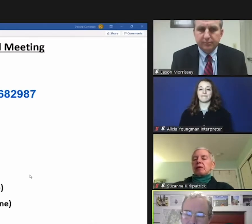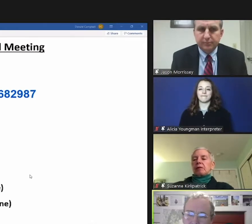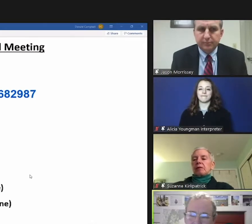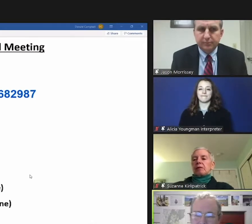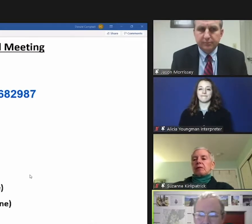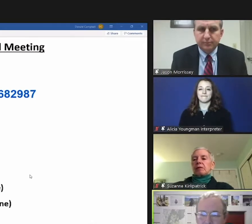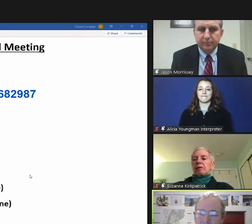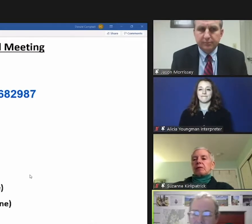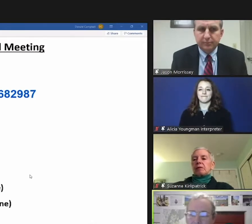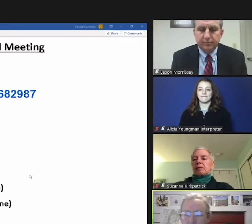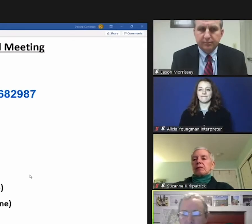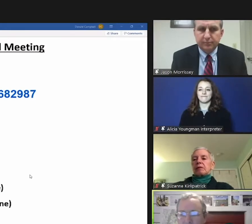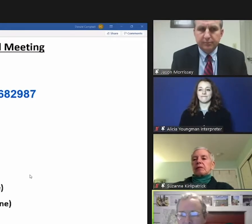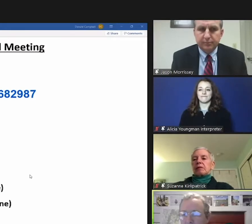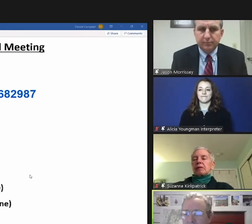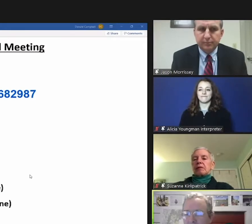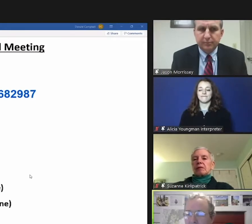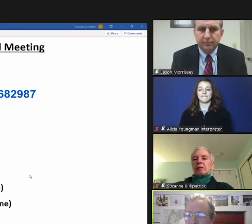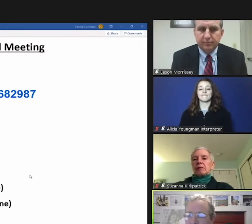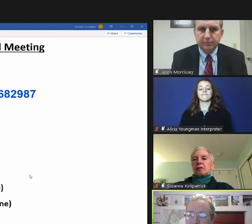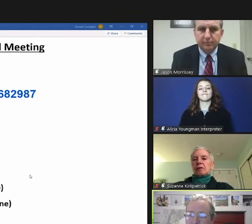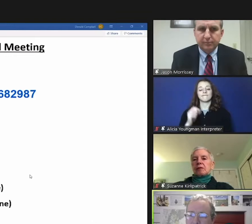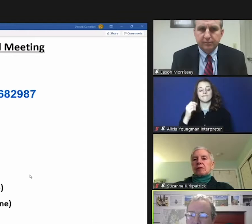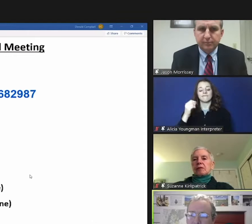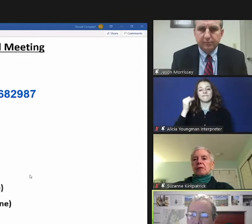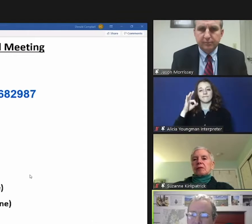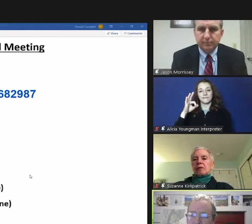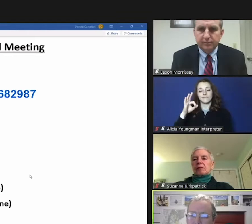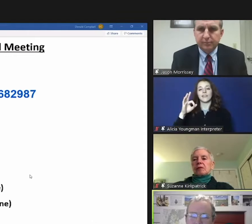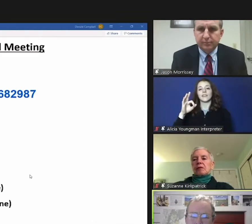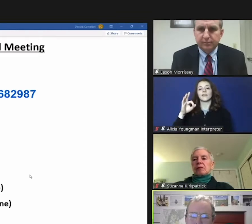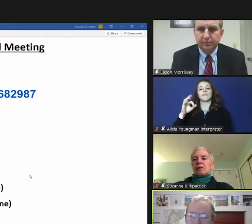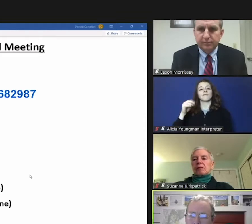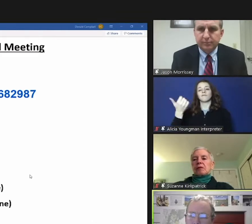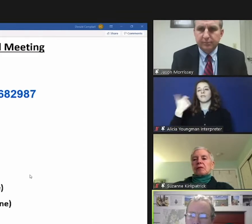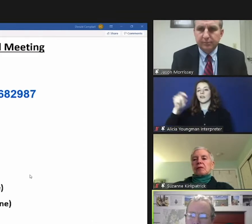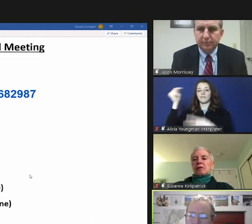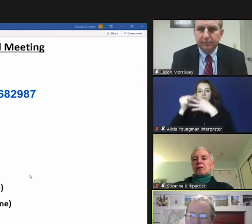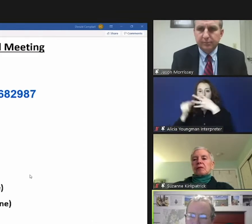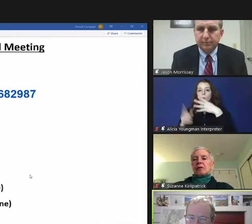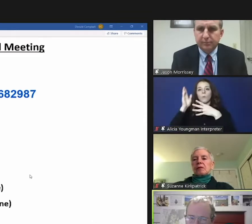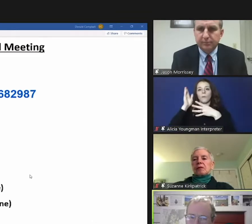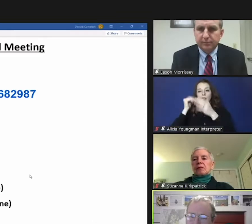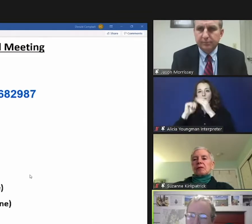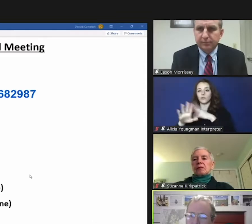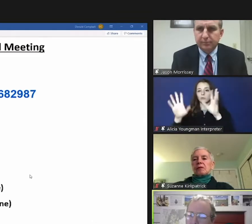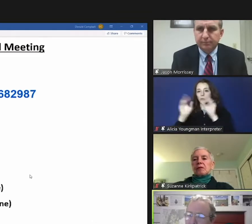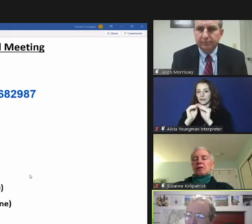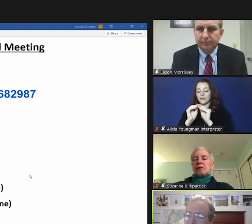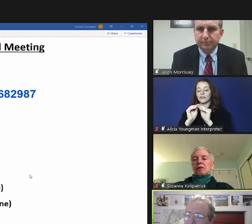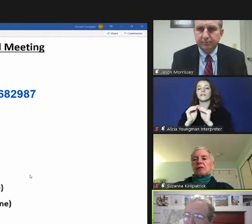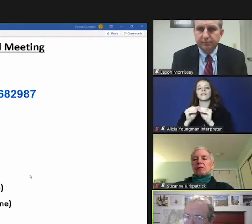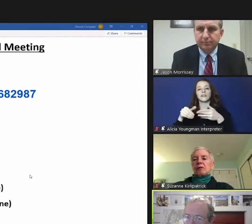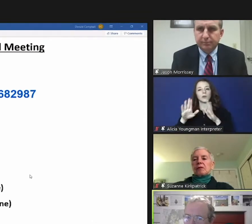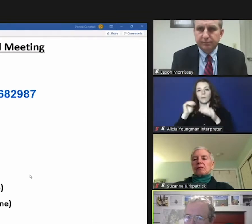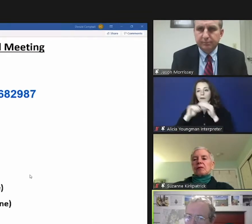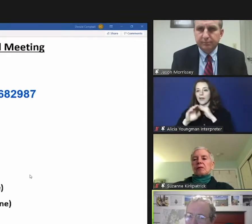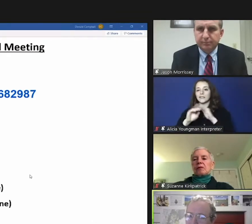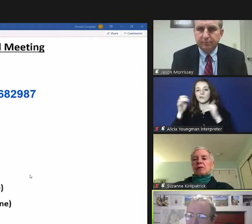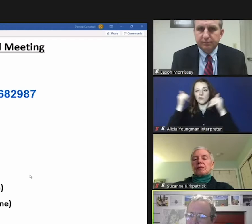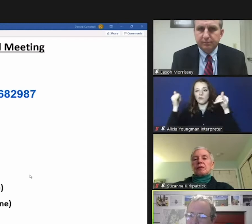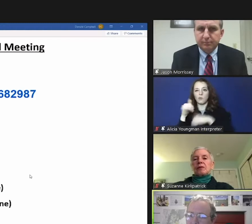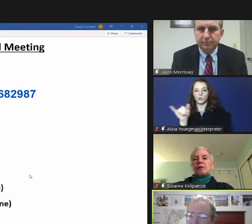894-6568-2987. That will bring you into the meeting, and that will allow you to access by